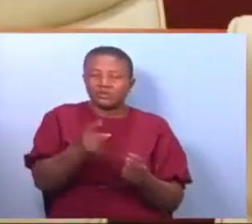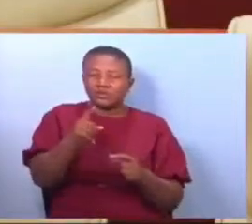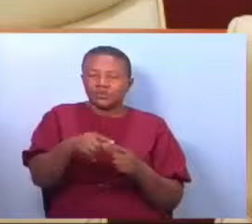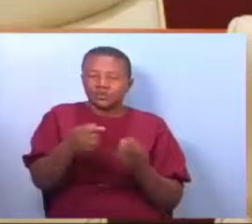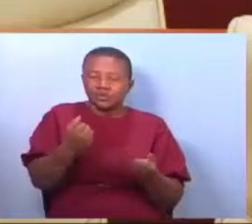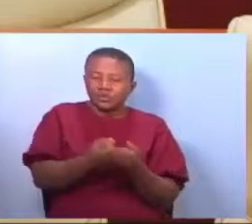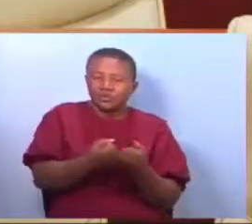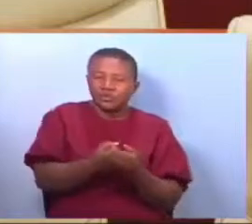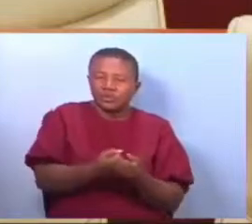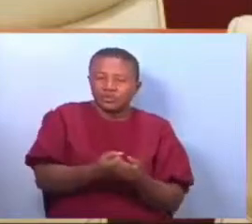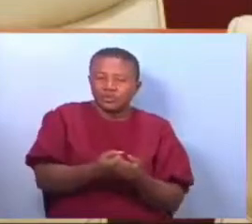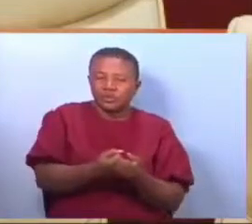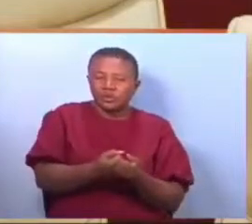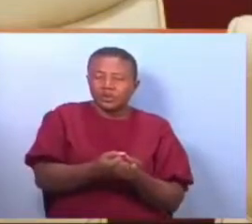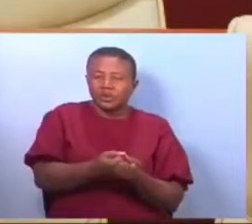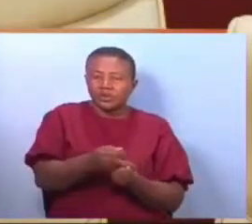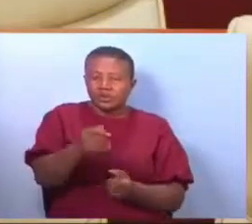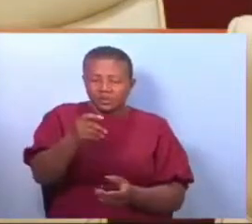that at least